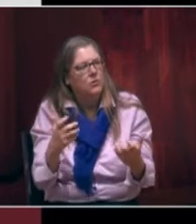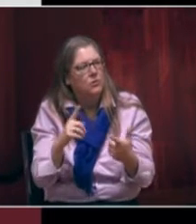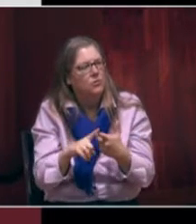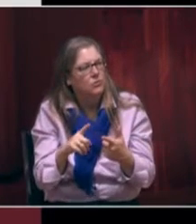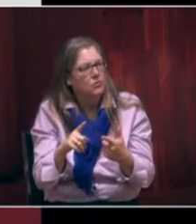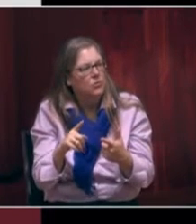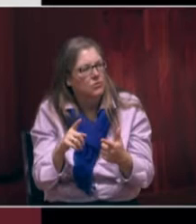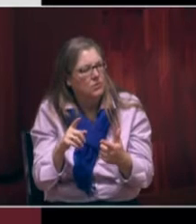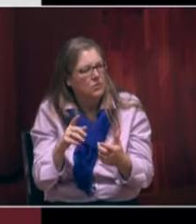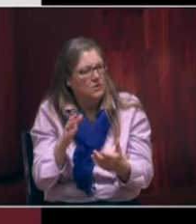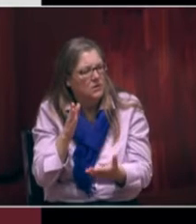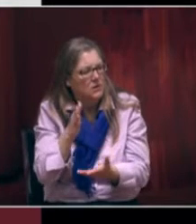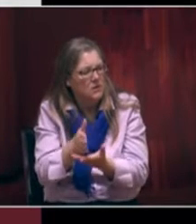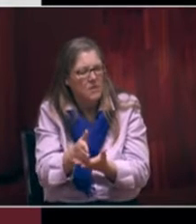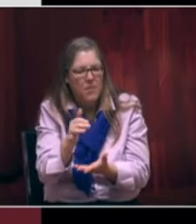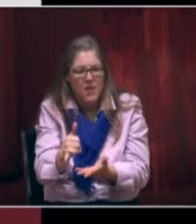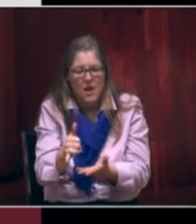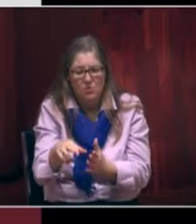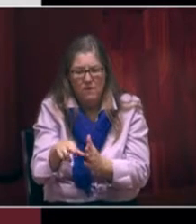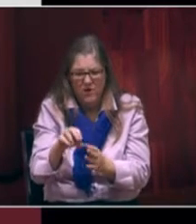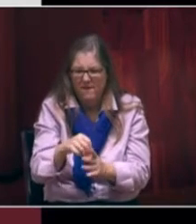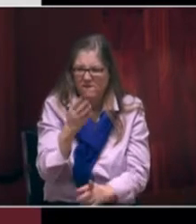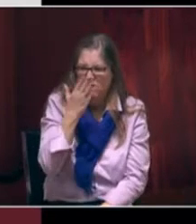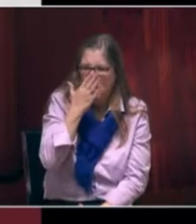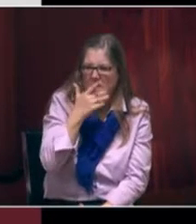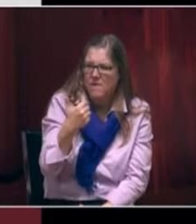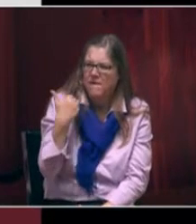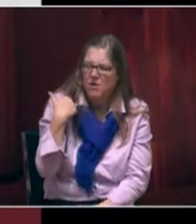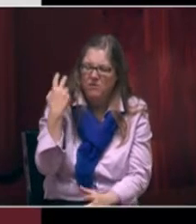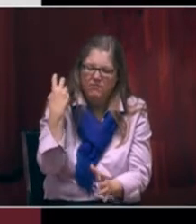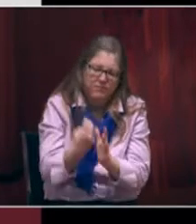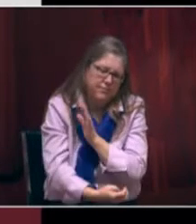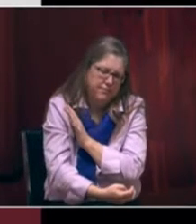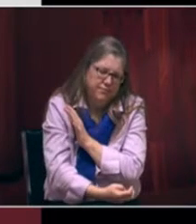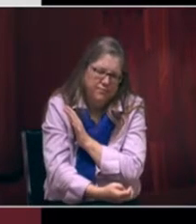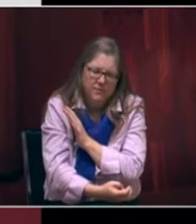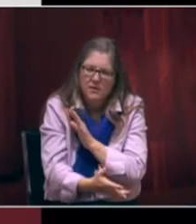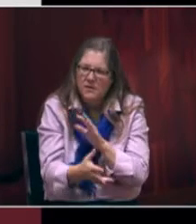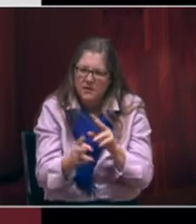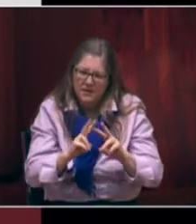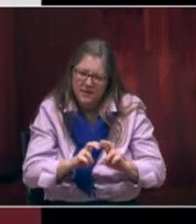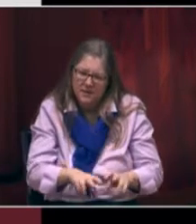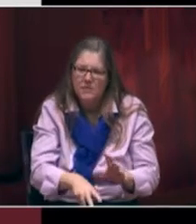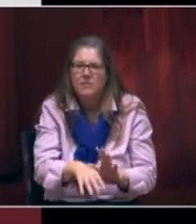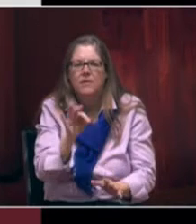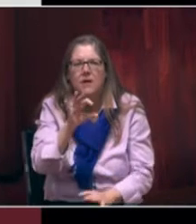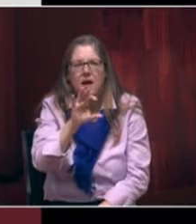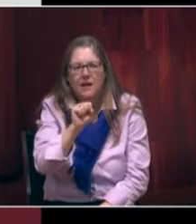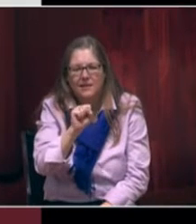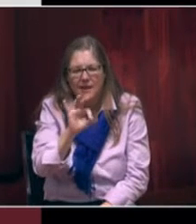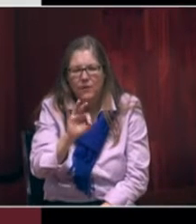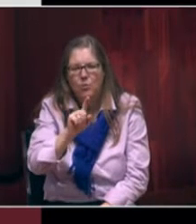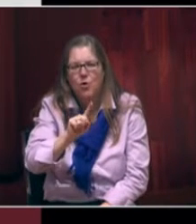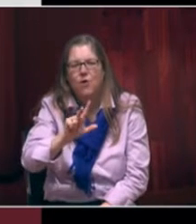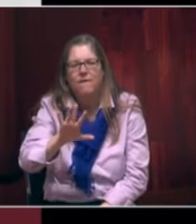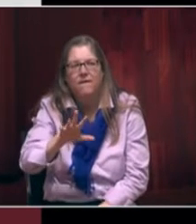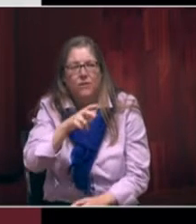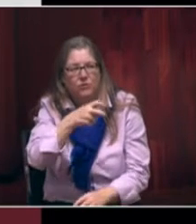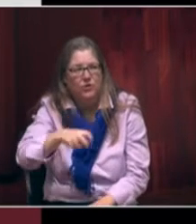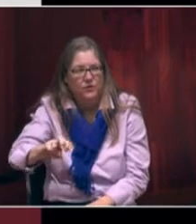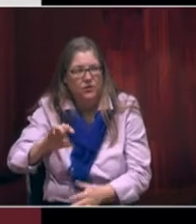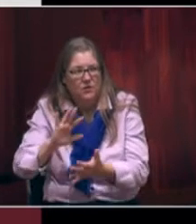that review at the front end, where we used to do a very deep dive, pull up the SF-135, the transfer